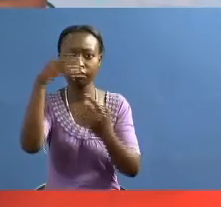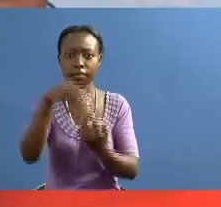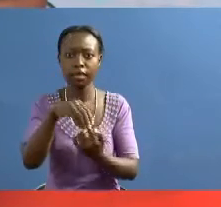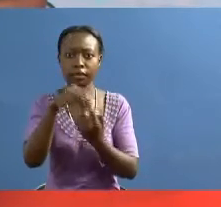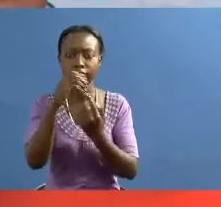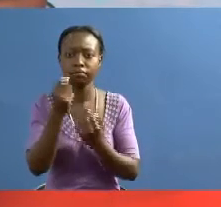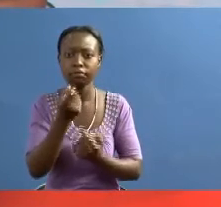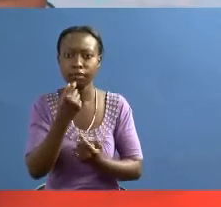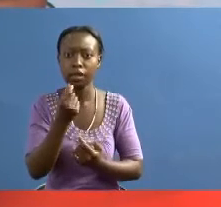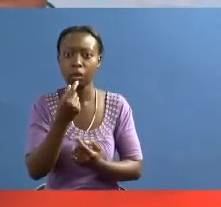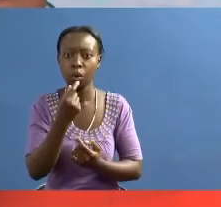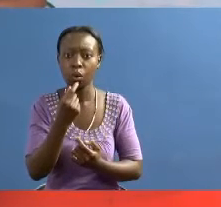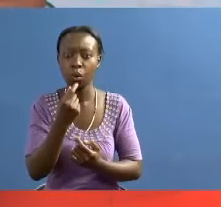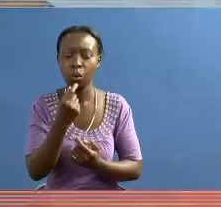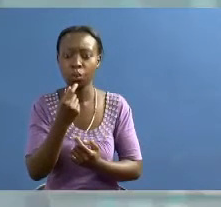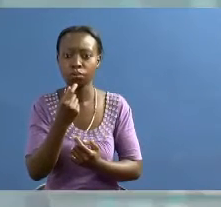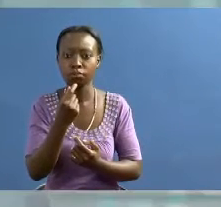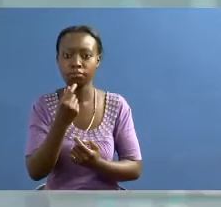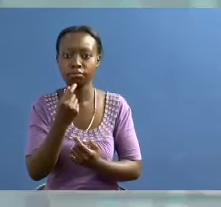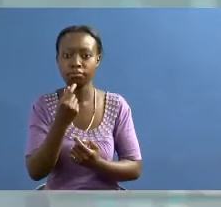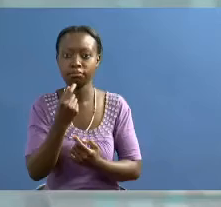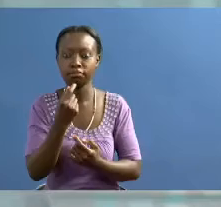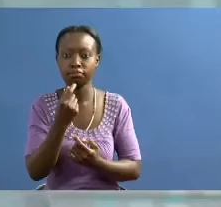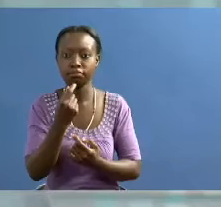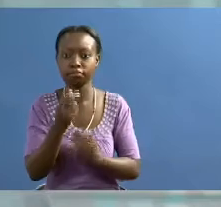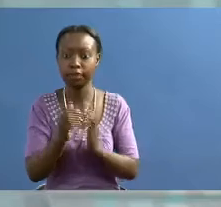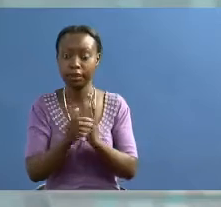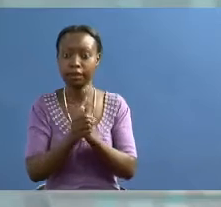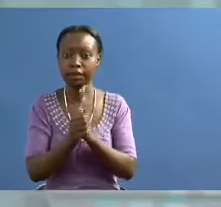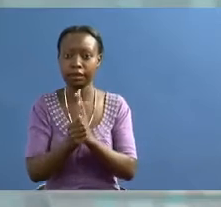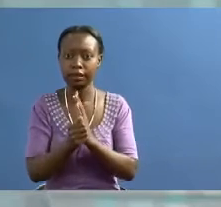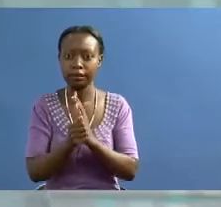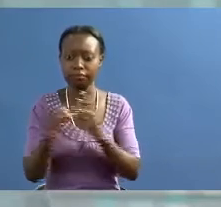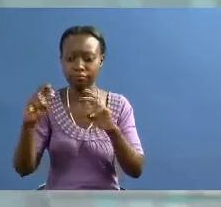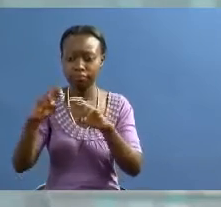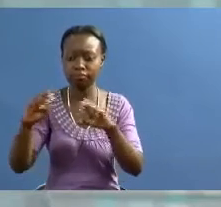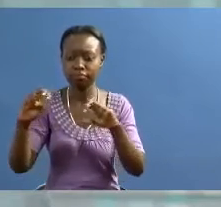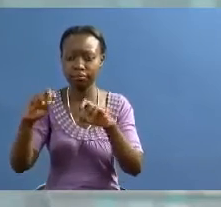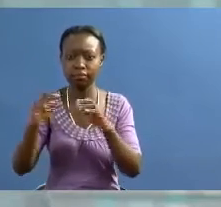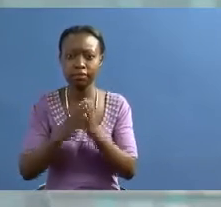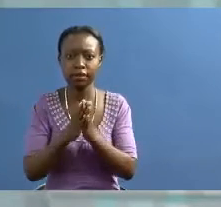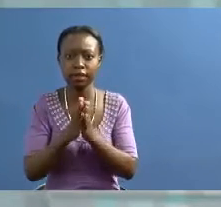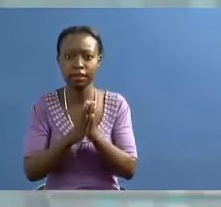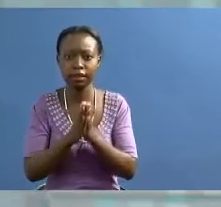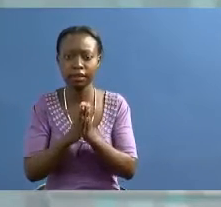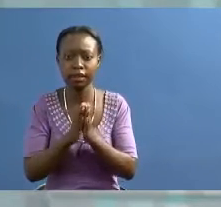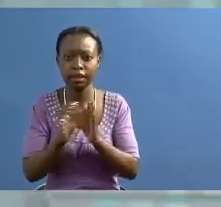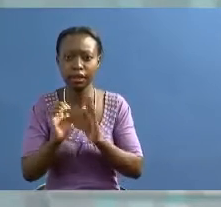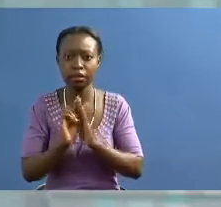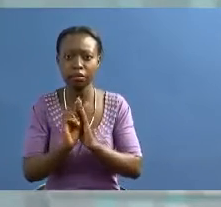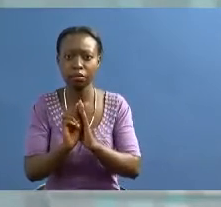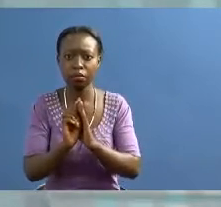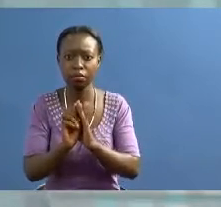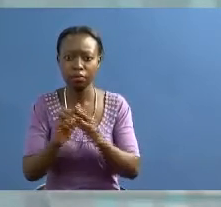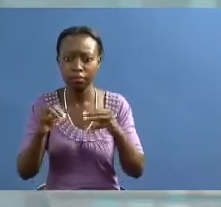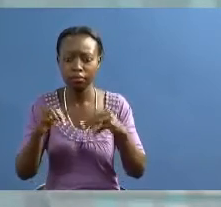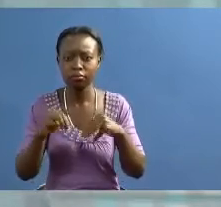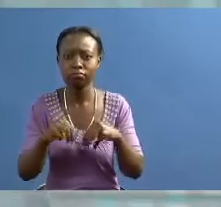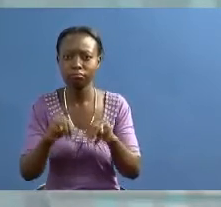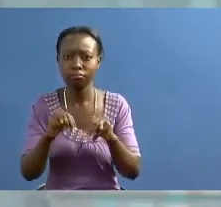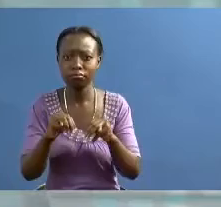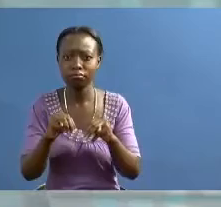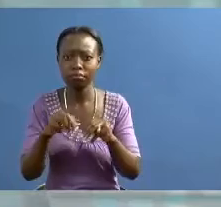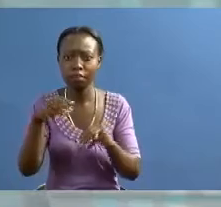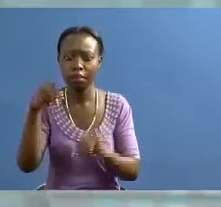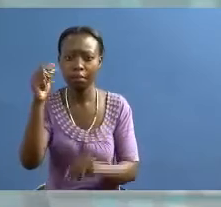medical microbiology and molecular diagnostics, and his research interests include mechanisms of pathogenesis